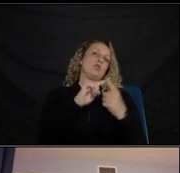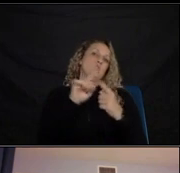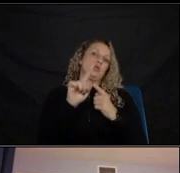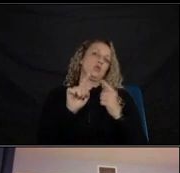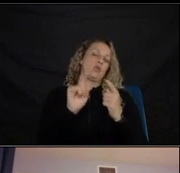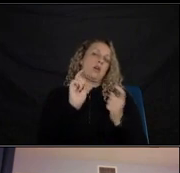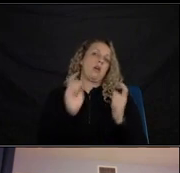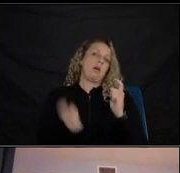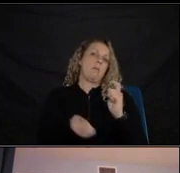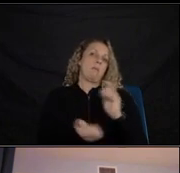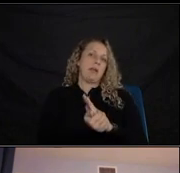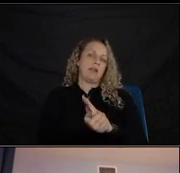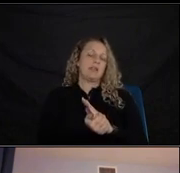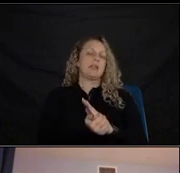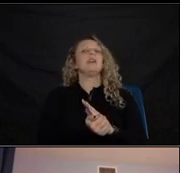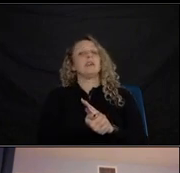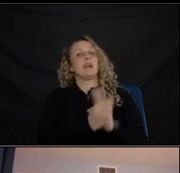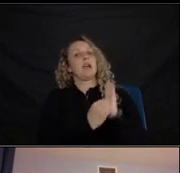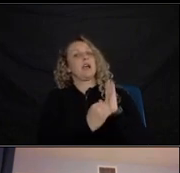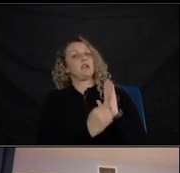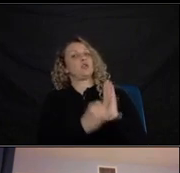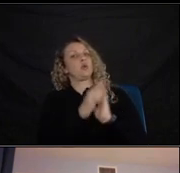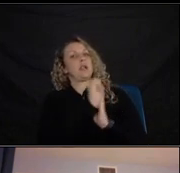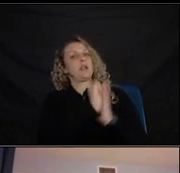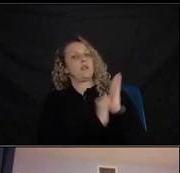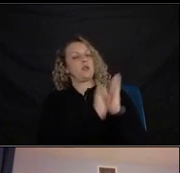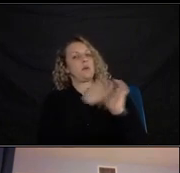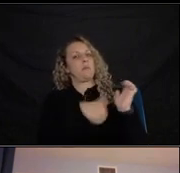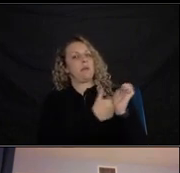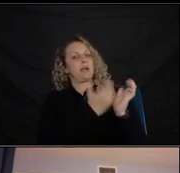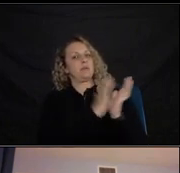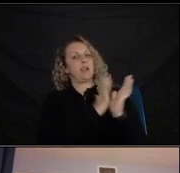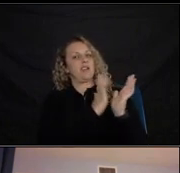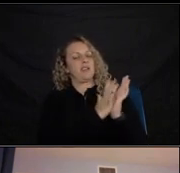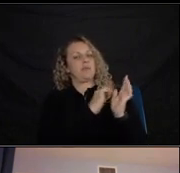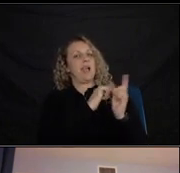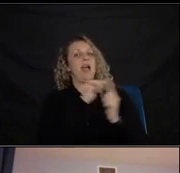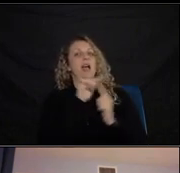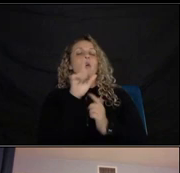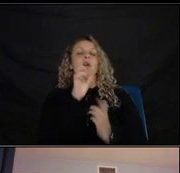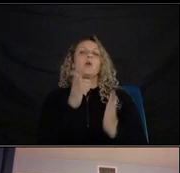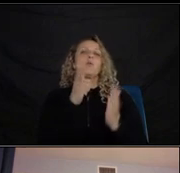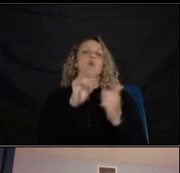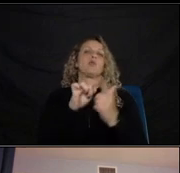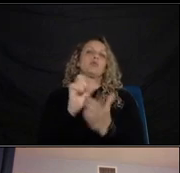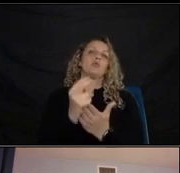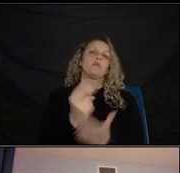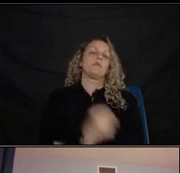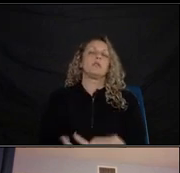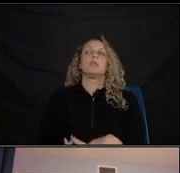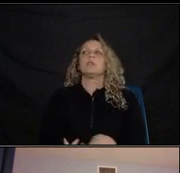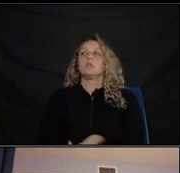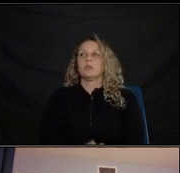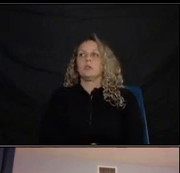it, as shown in the agenda backup document, and then your motion to approve.